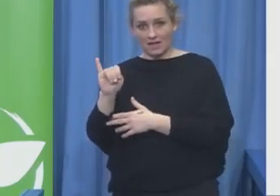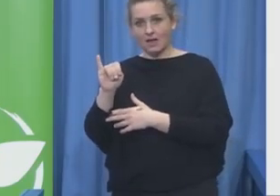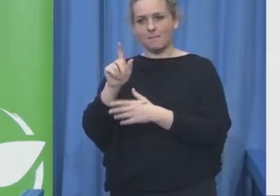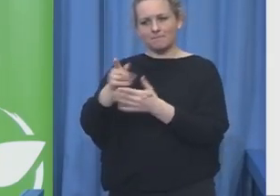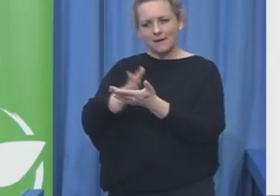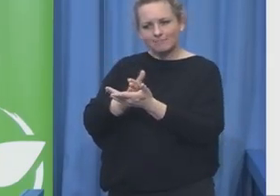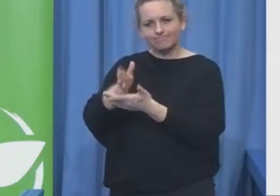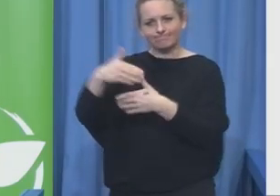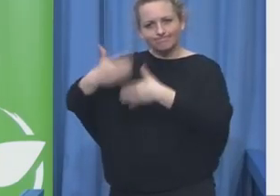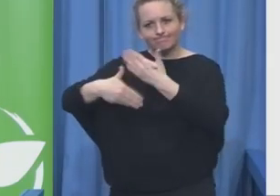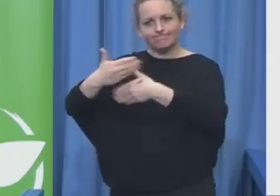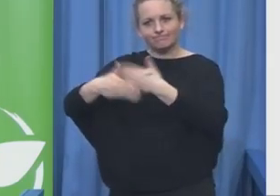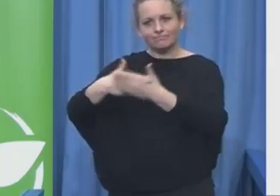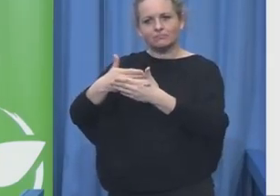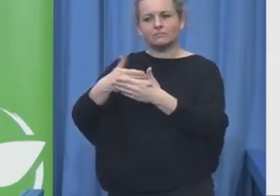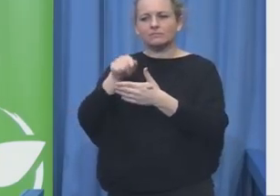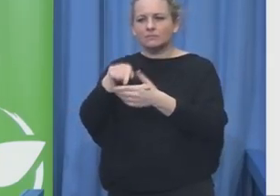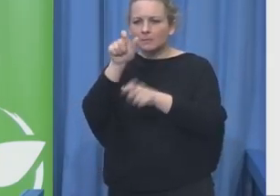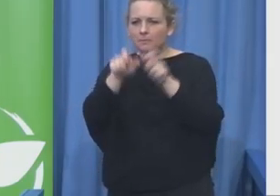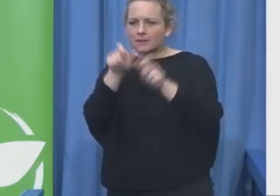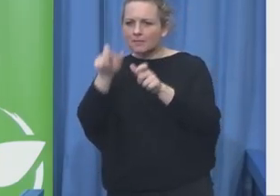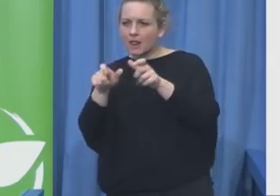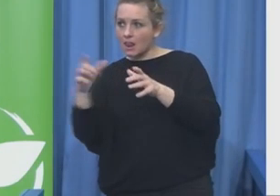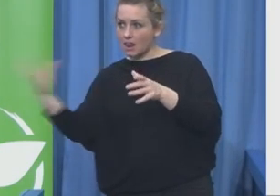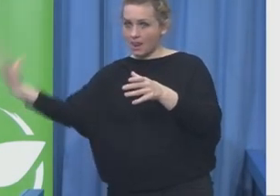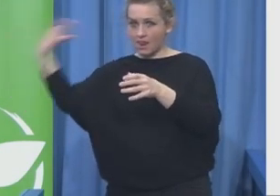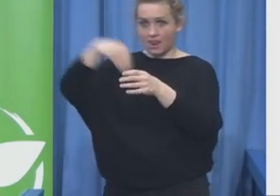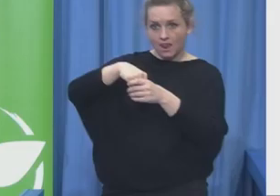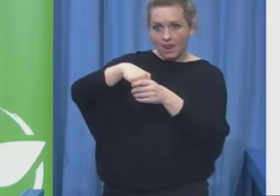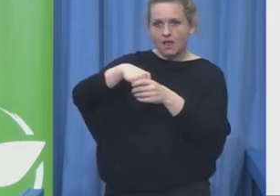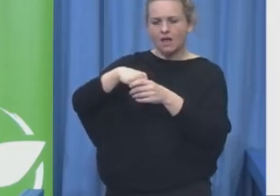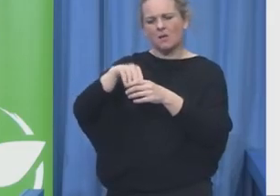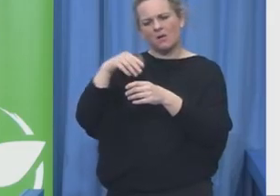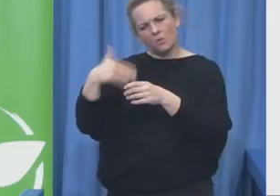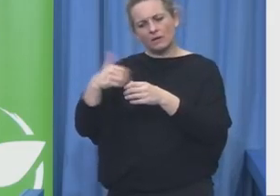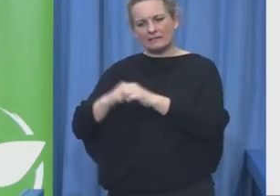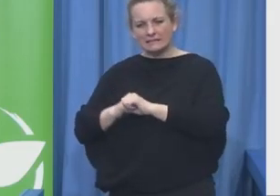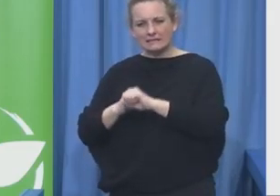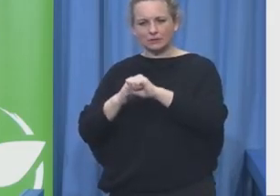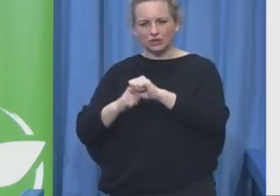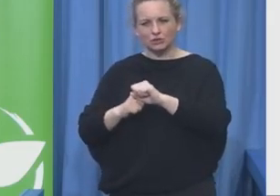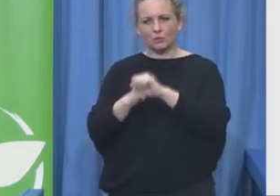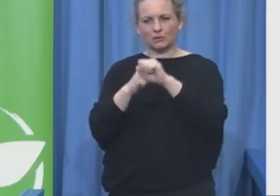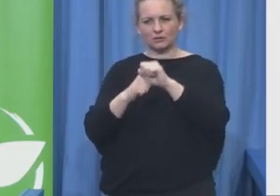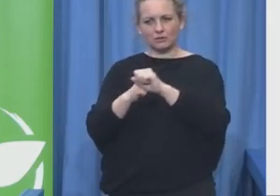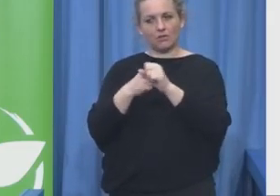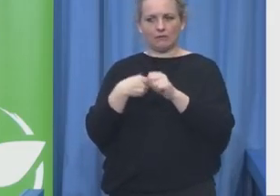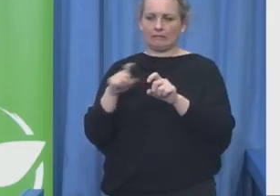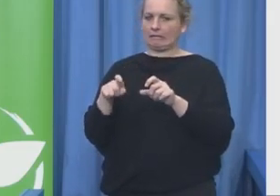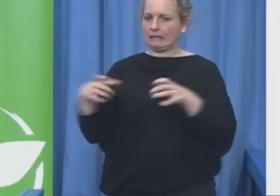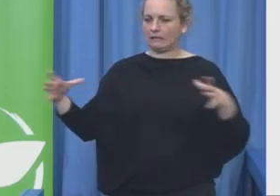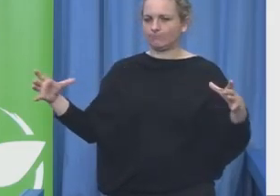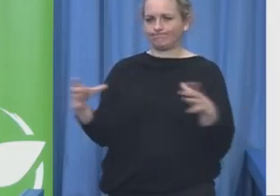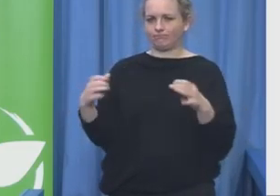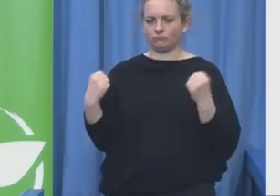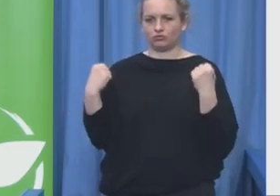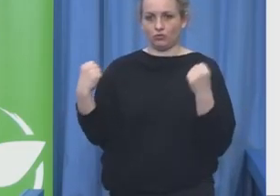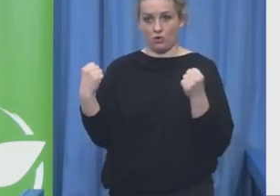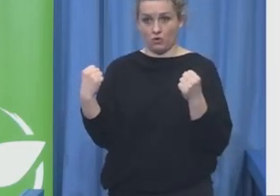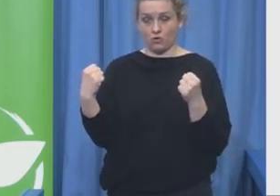any people in the area. So that's why this kind of product is very sustainable, and that the people that we have supported during this project